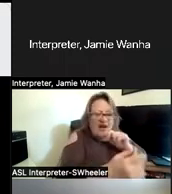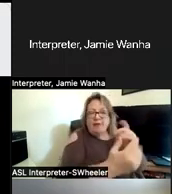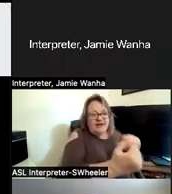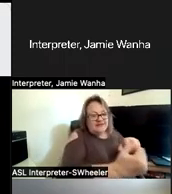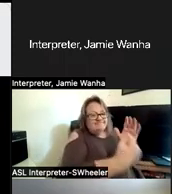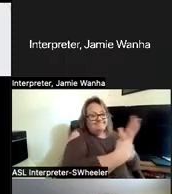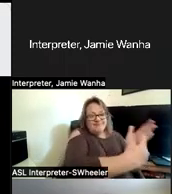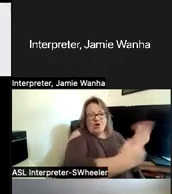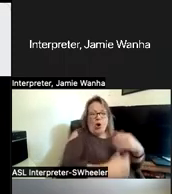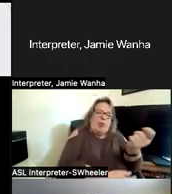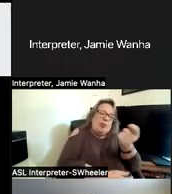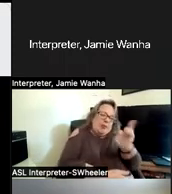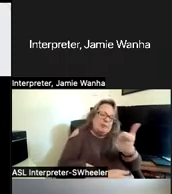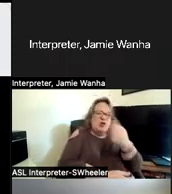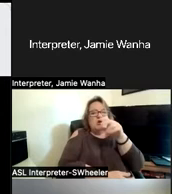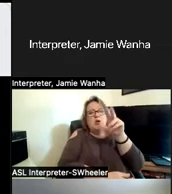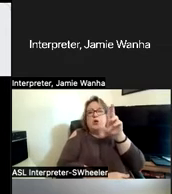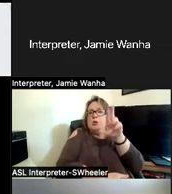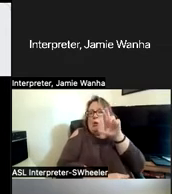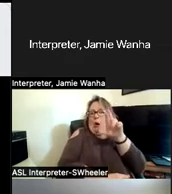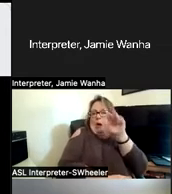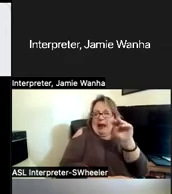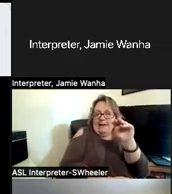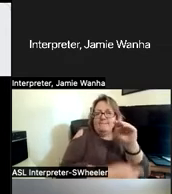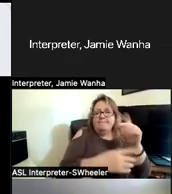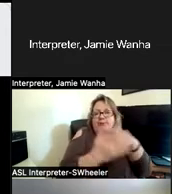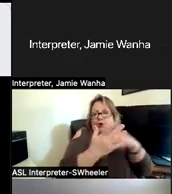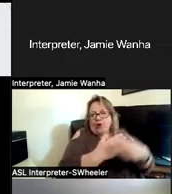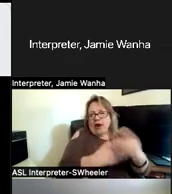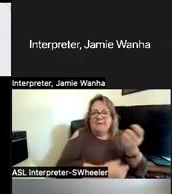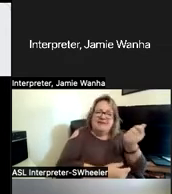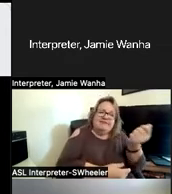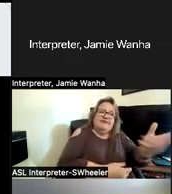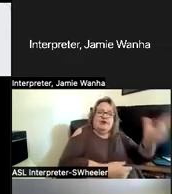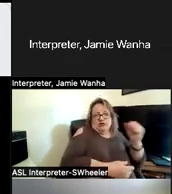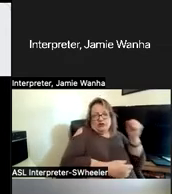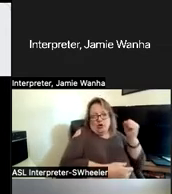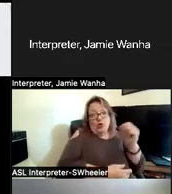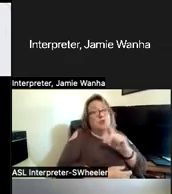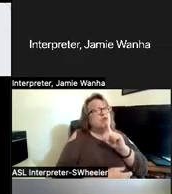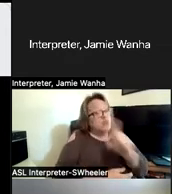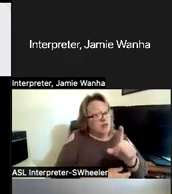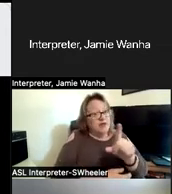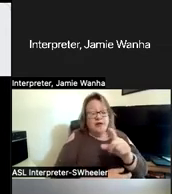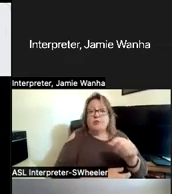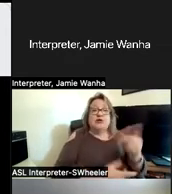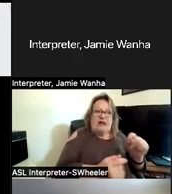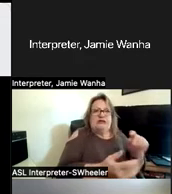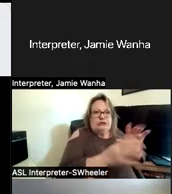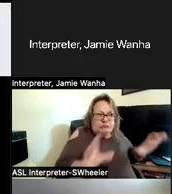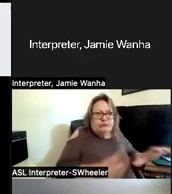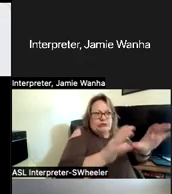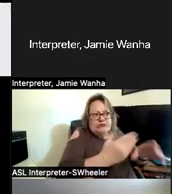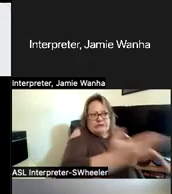than a modest URM program that was some years ago. This is something that we are trying to push to do this inventory and to know exactly